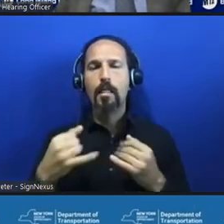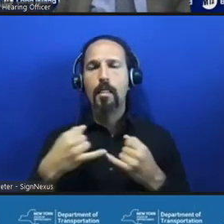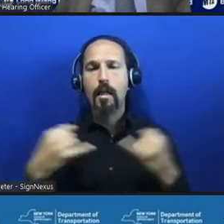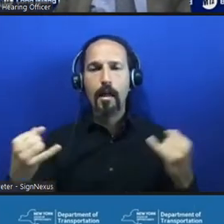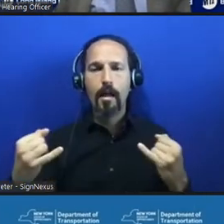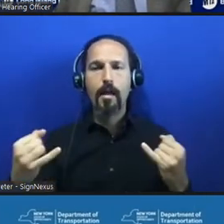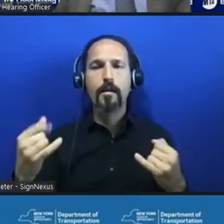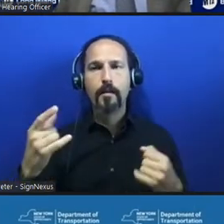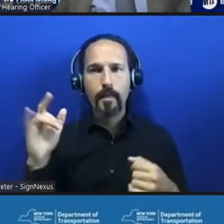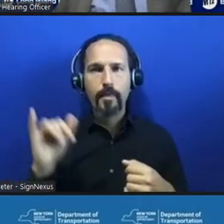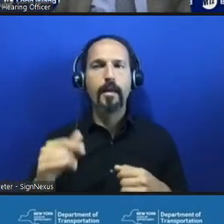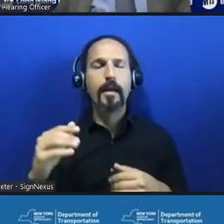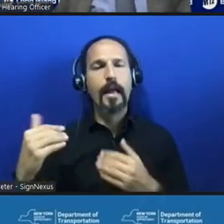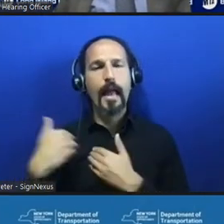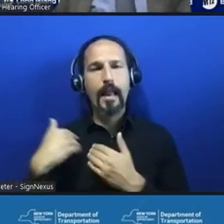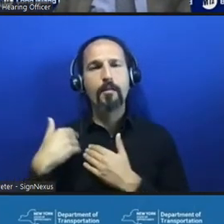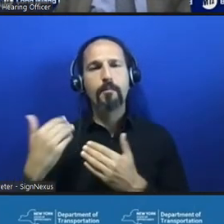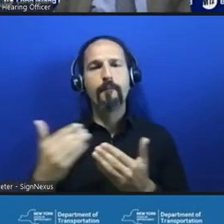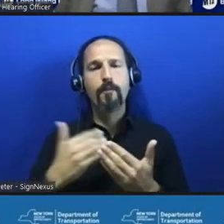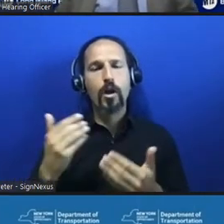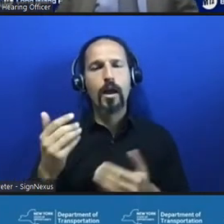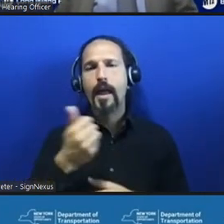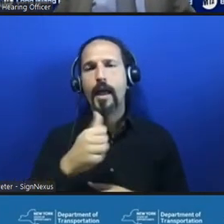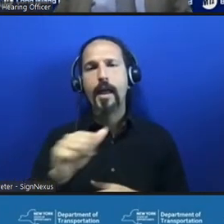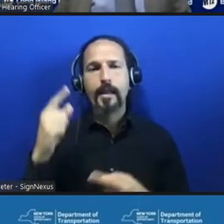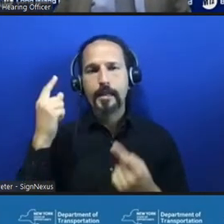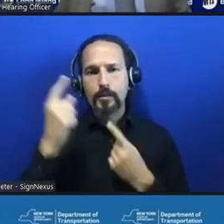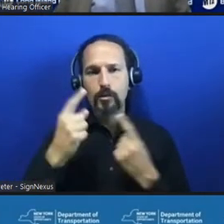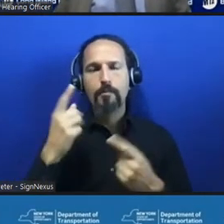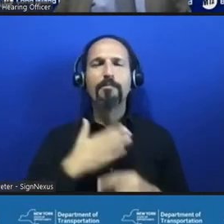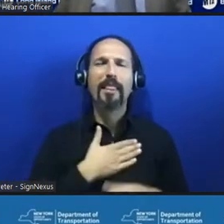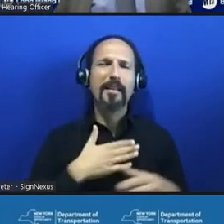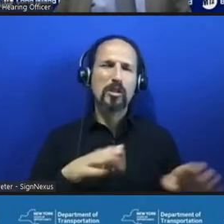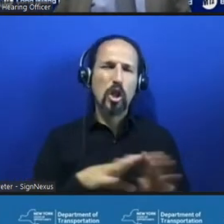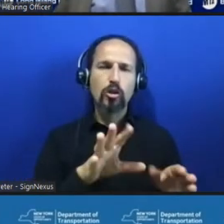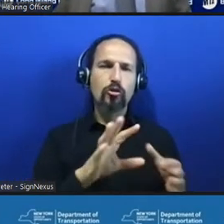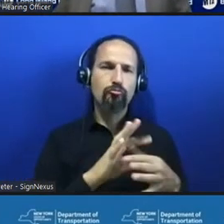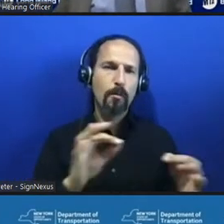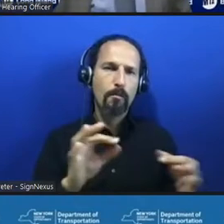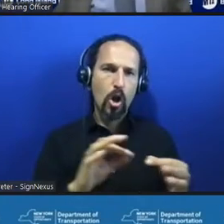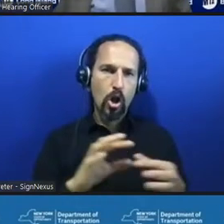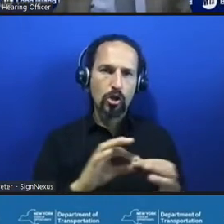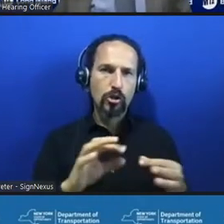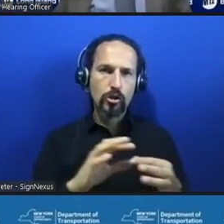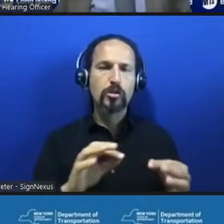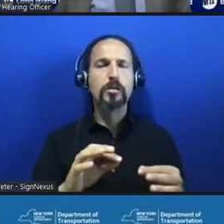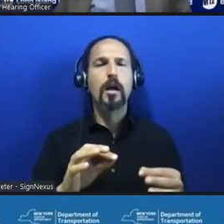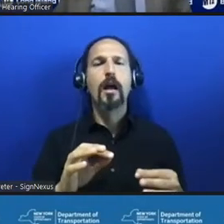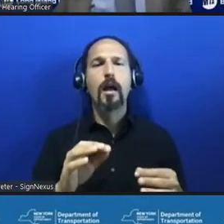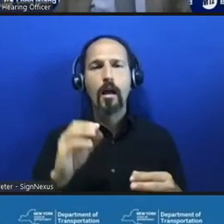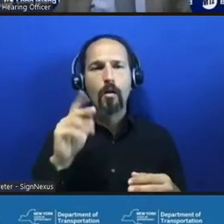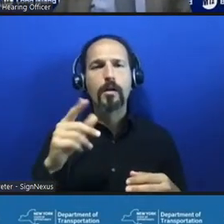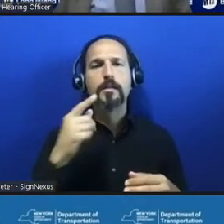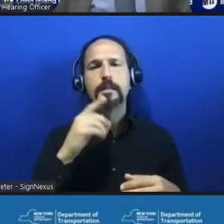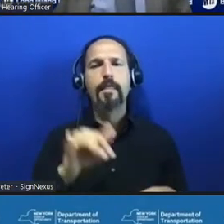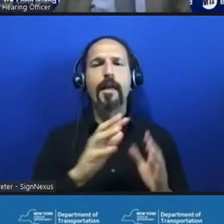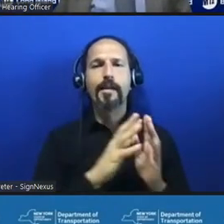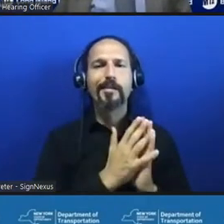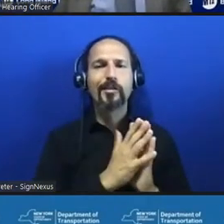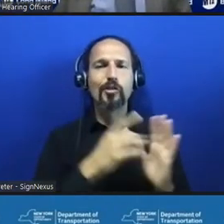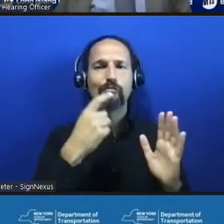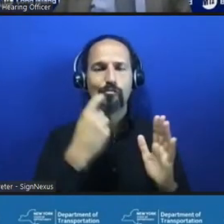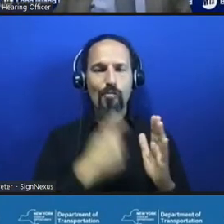captibility first before any consideration of for any fear include your remarks I would say that congestion pricing